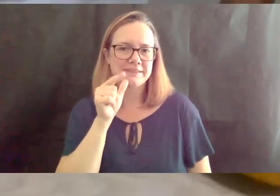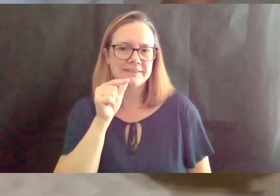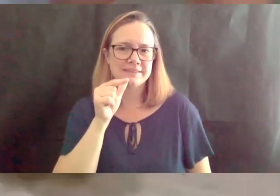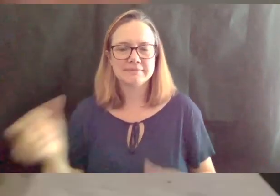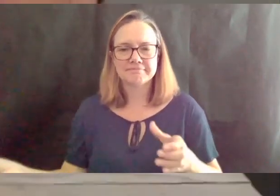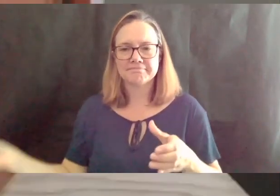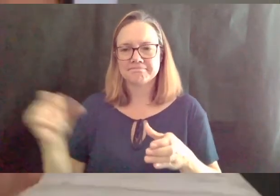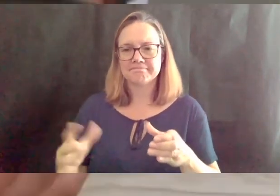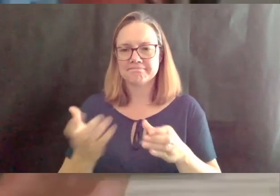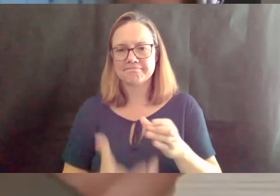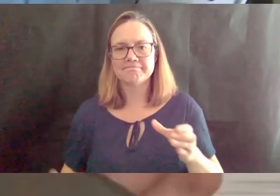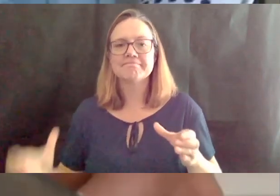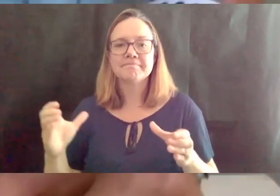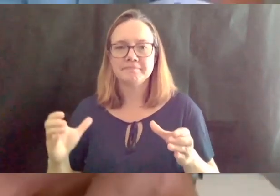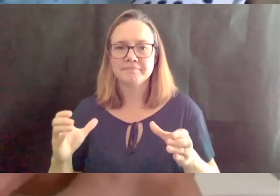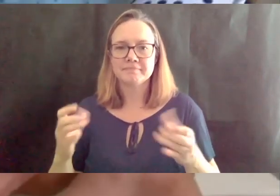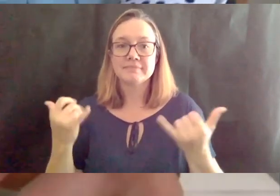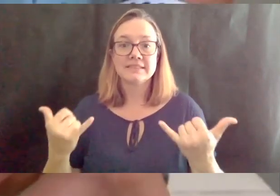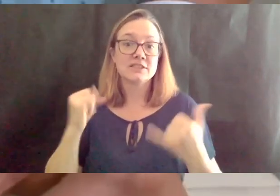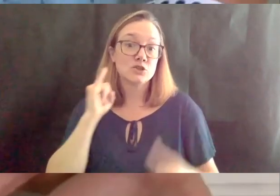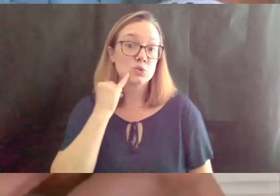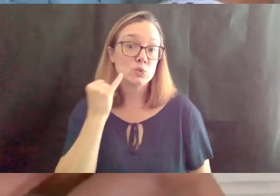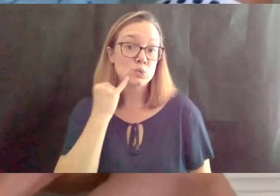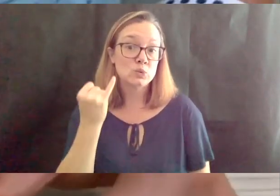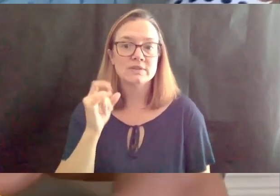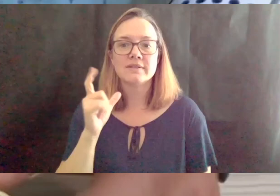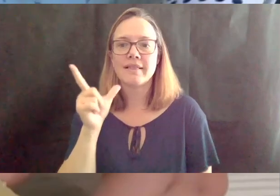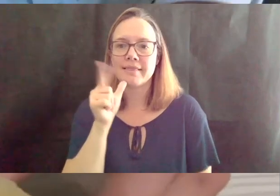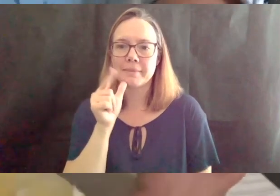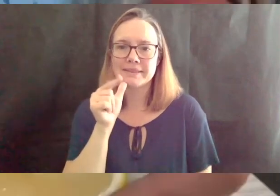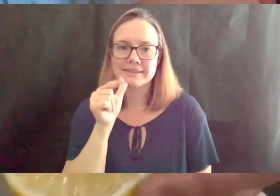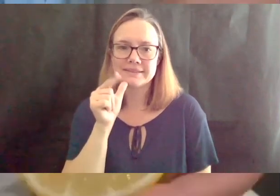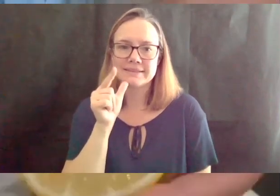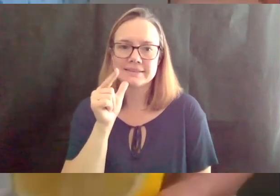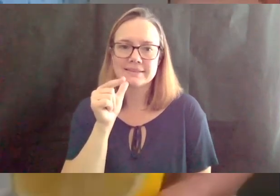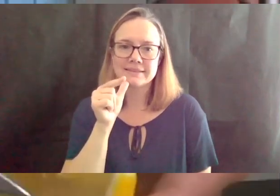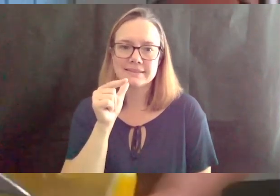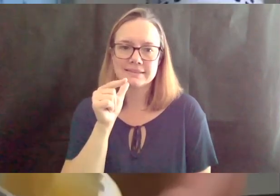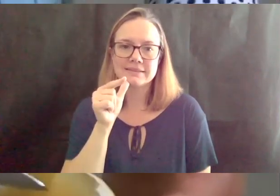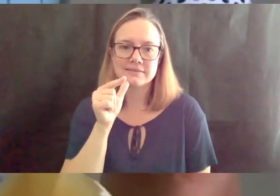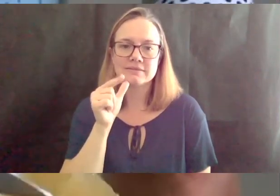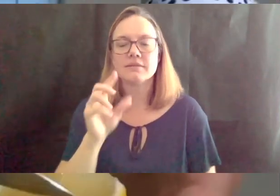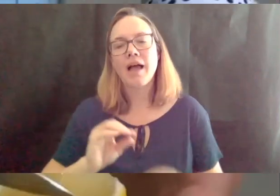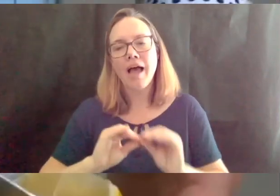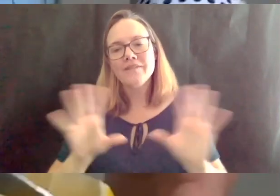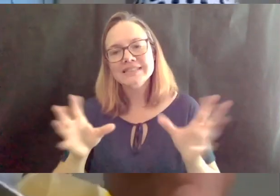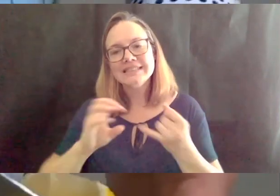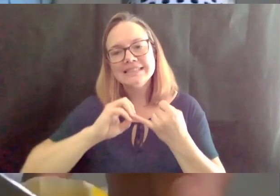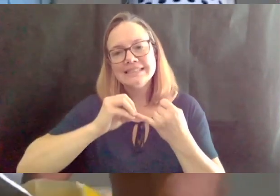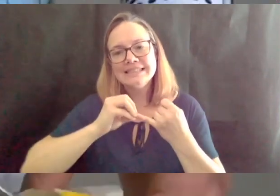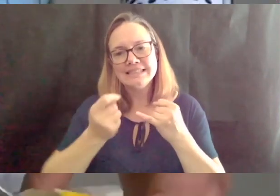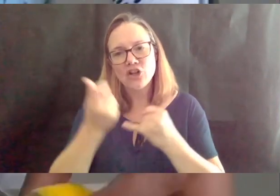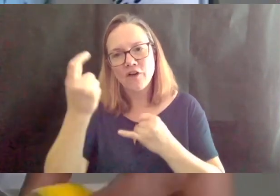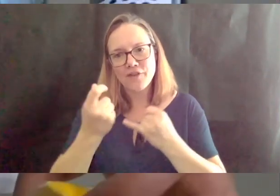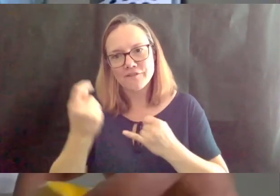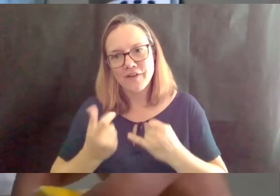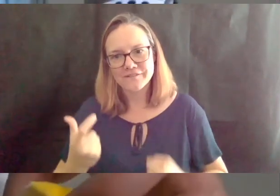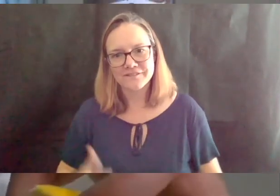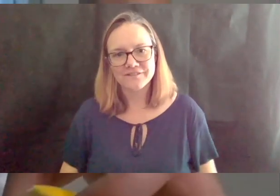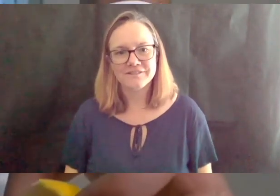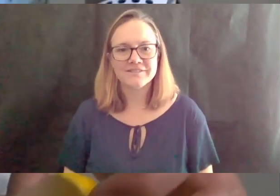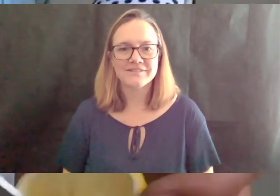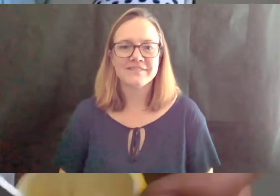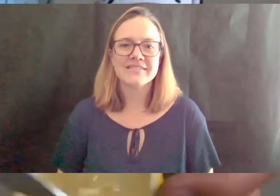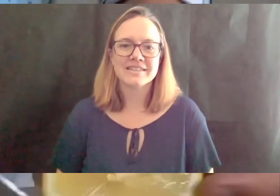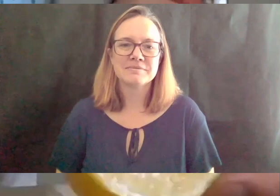Next, we'll get our lemon juice going. Just slice it in half. Obviously, there's seeds inside the lemon, so if there's any just